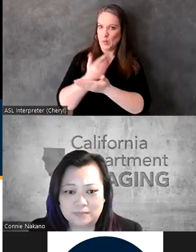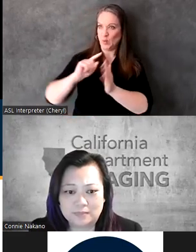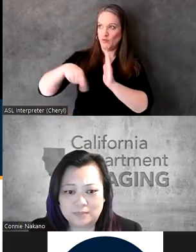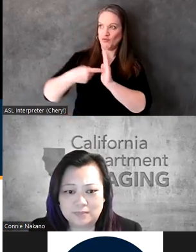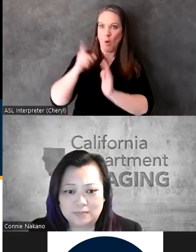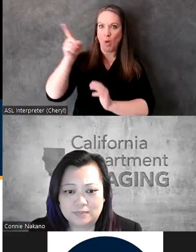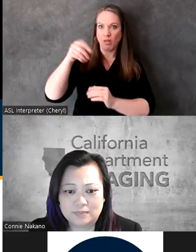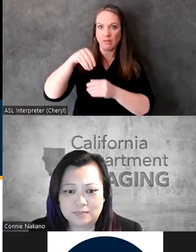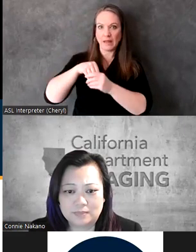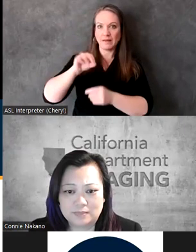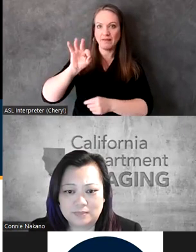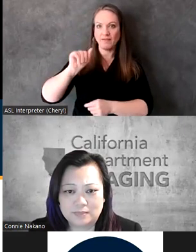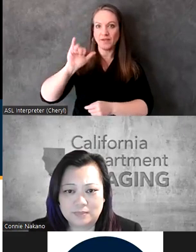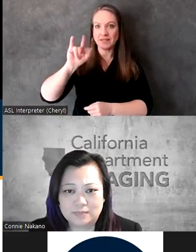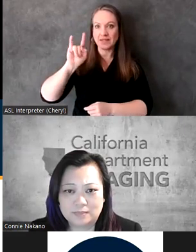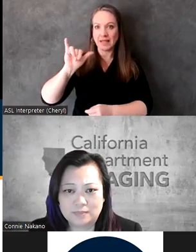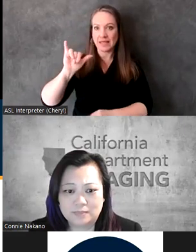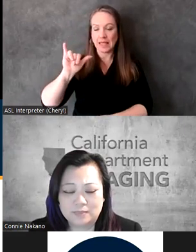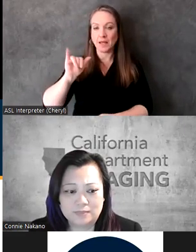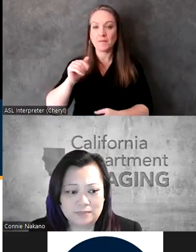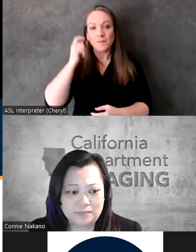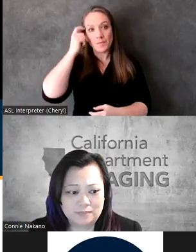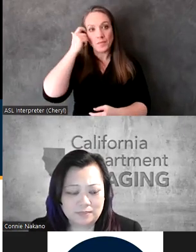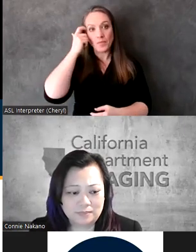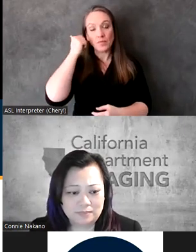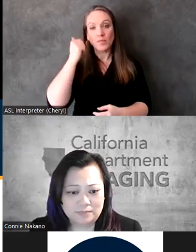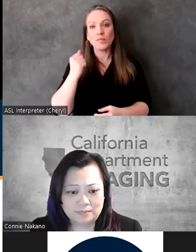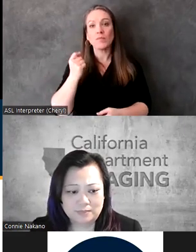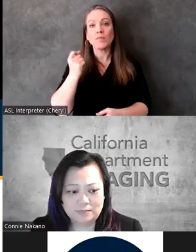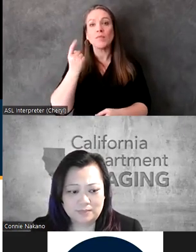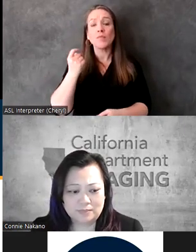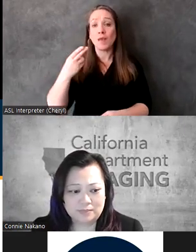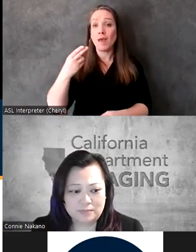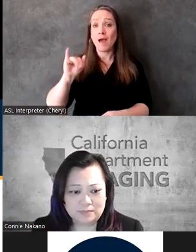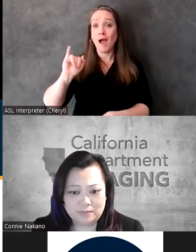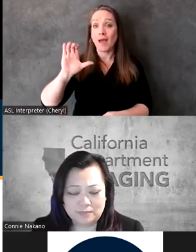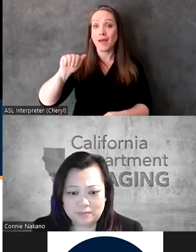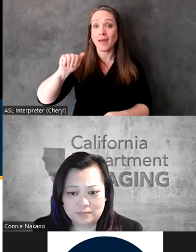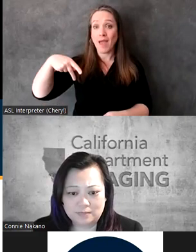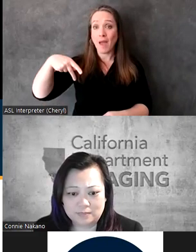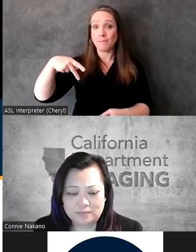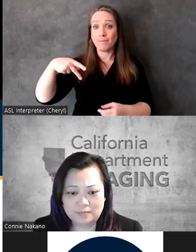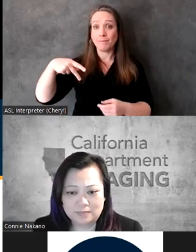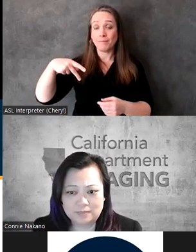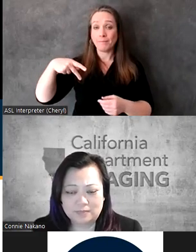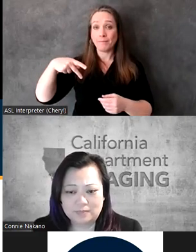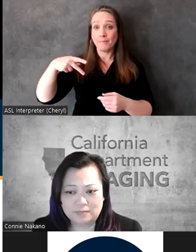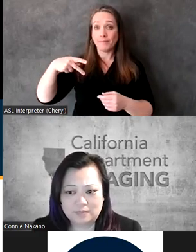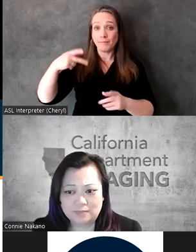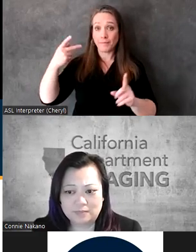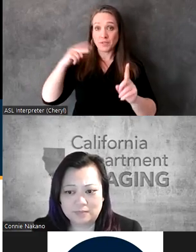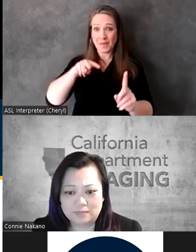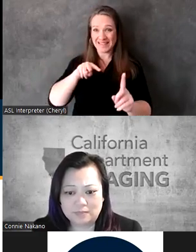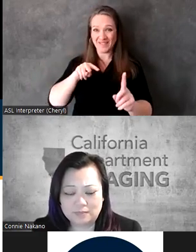facilities. From a HICAP perspective, I find that there is still a big